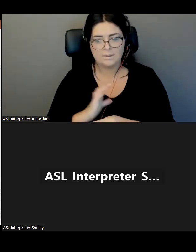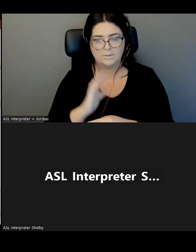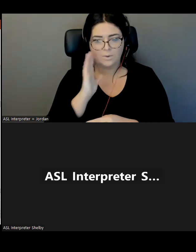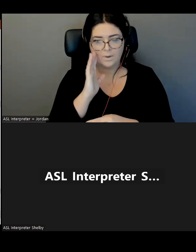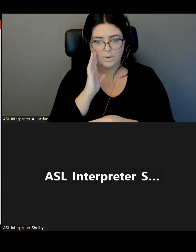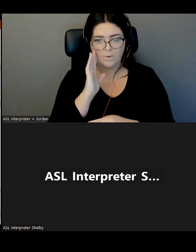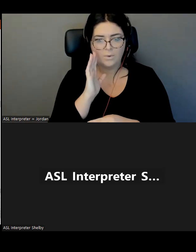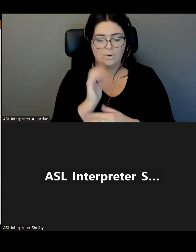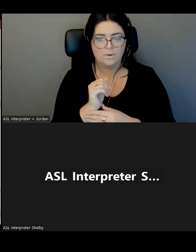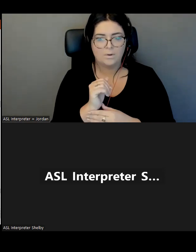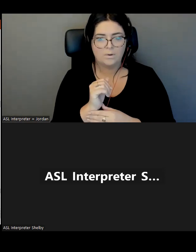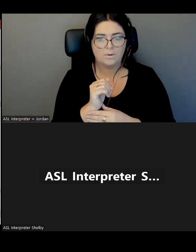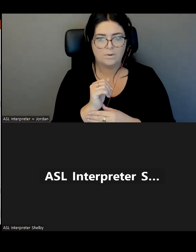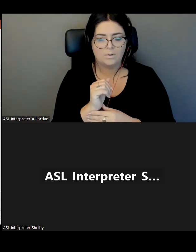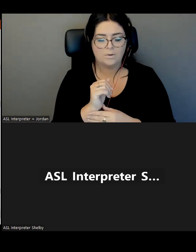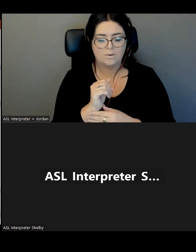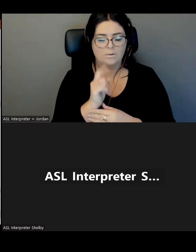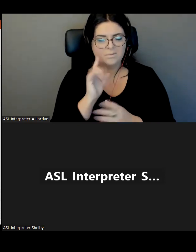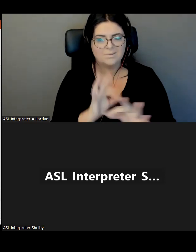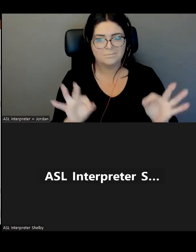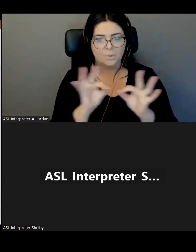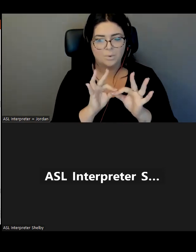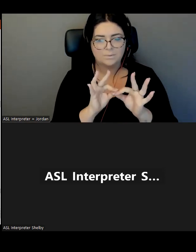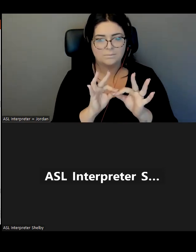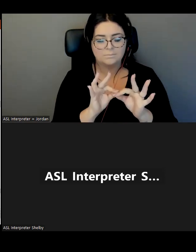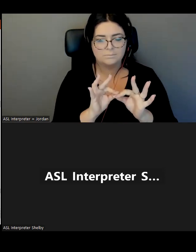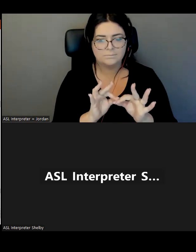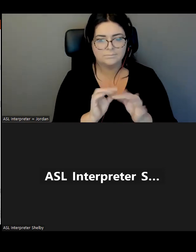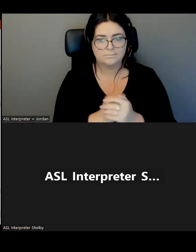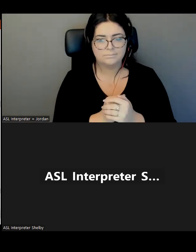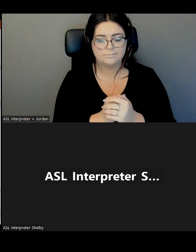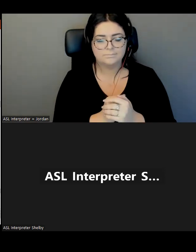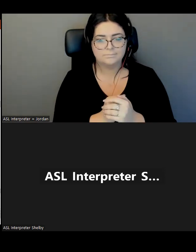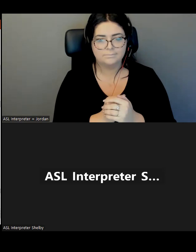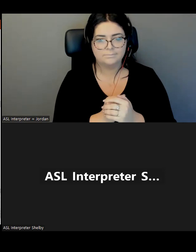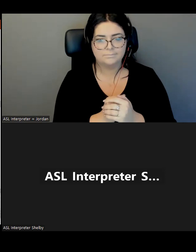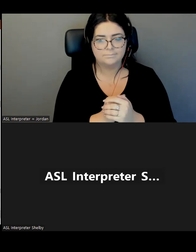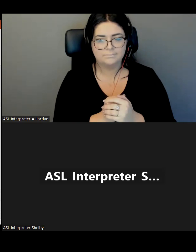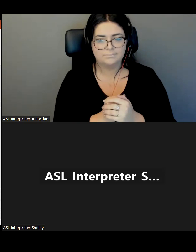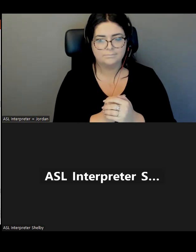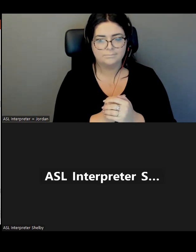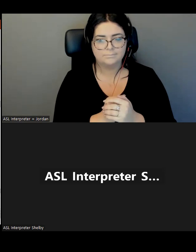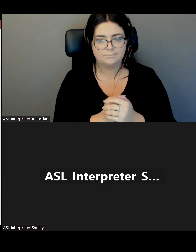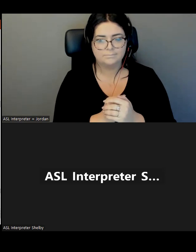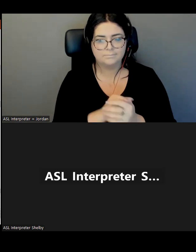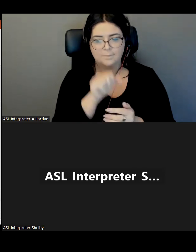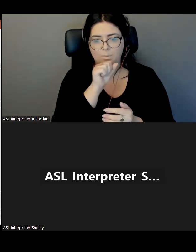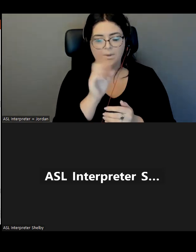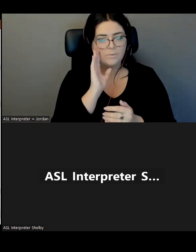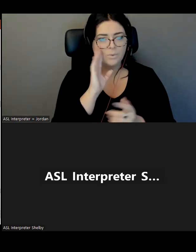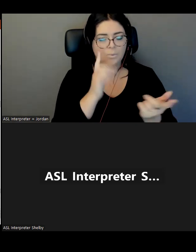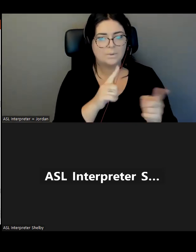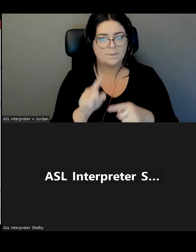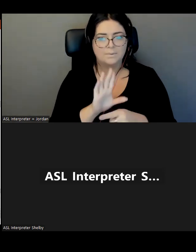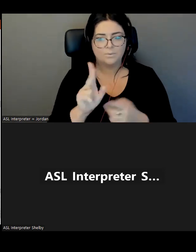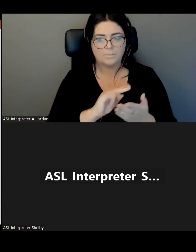but it's a really important piece, and we love to hear what happened